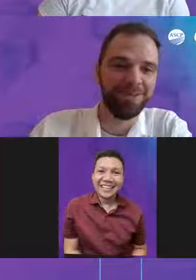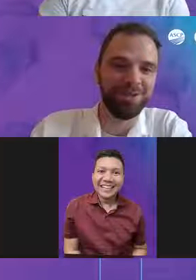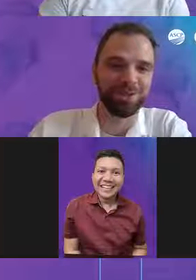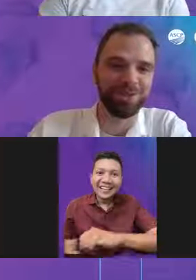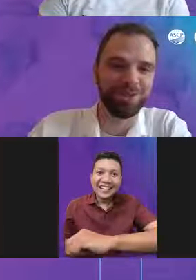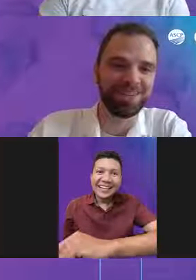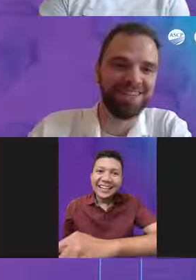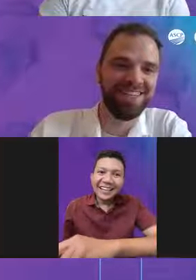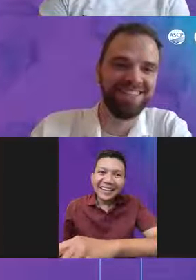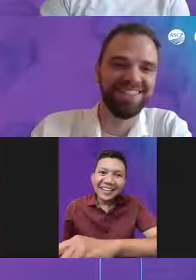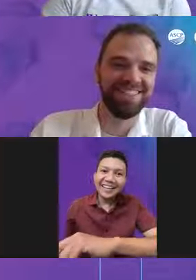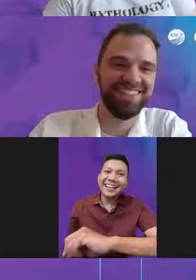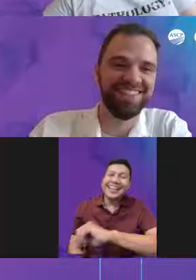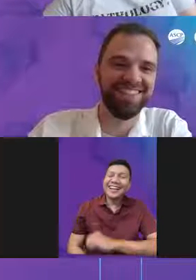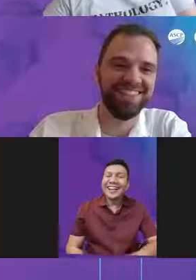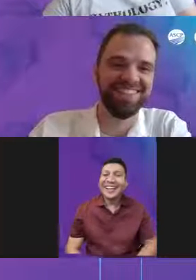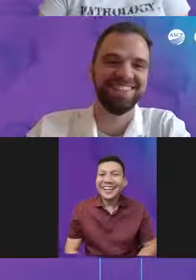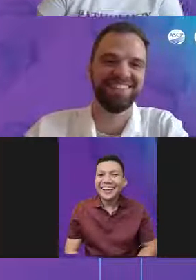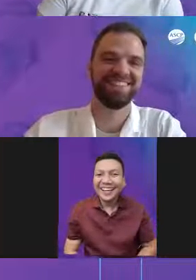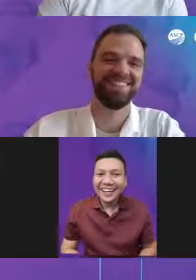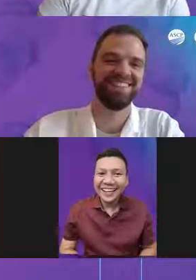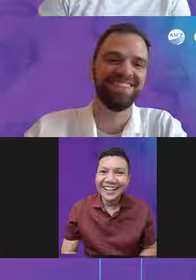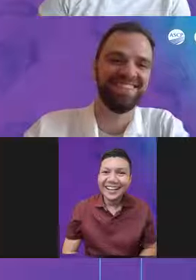Don't pick on my neutrophils.